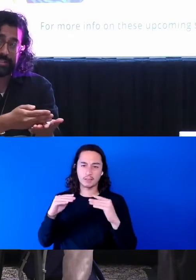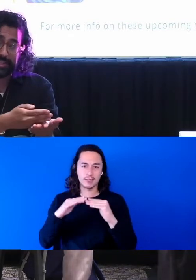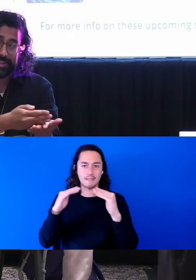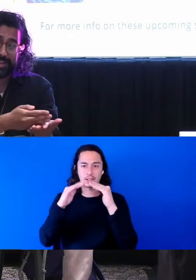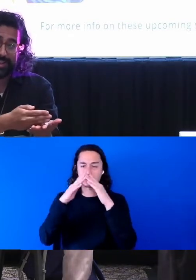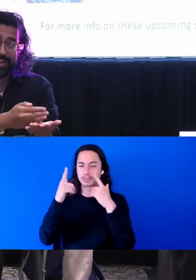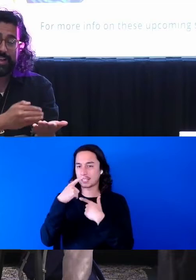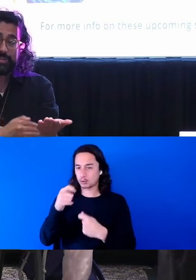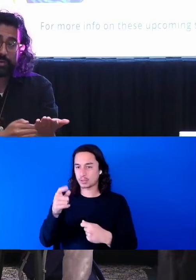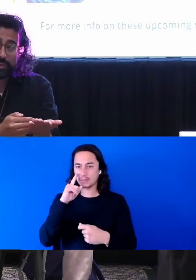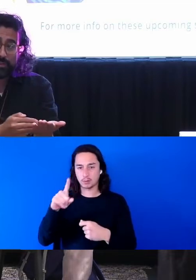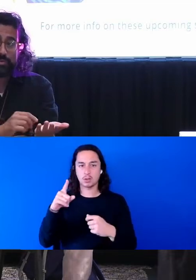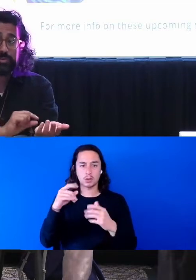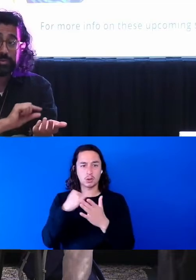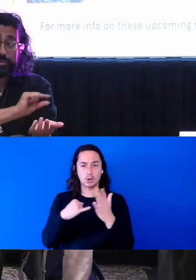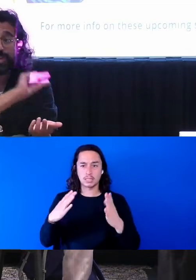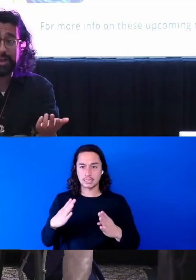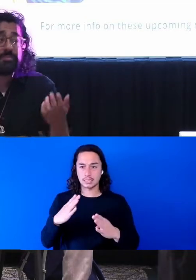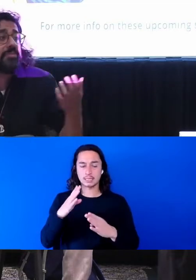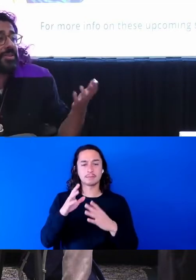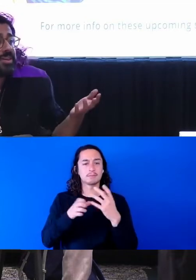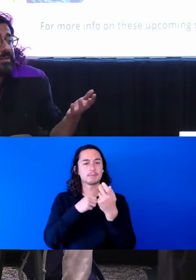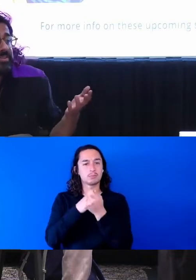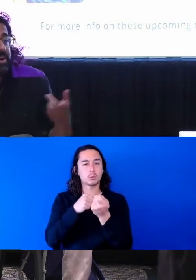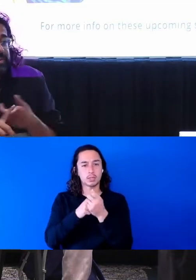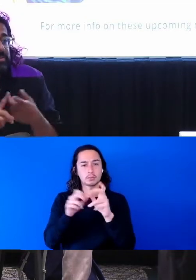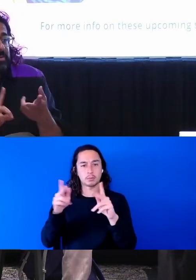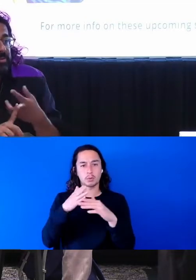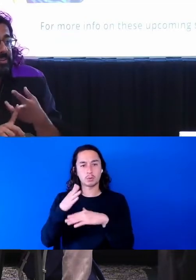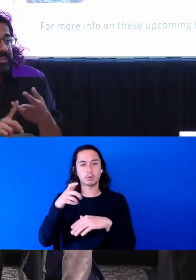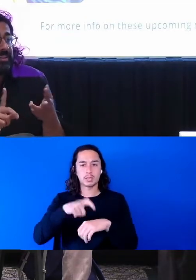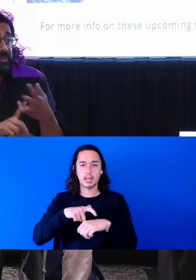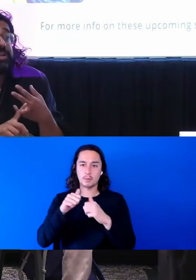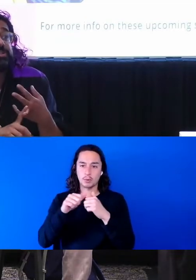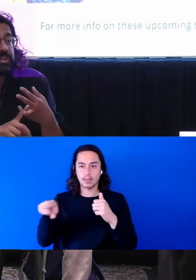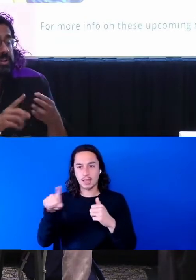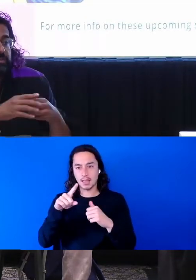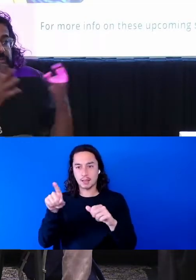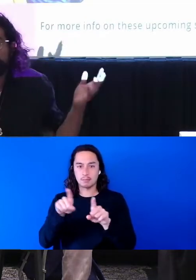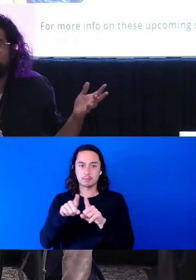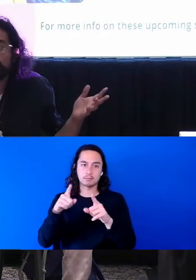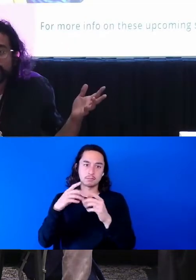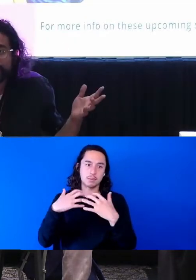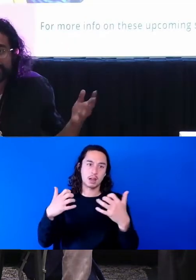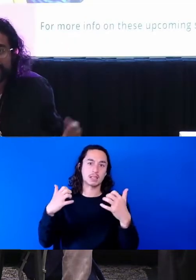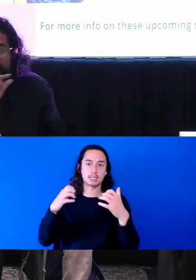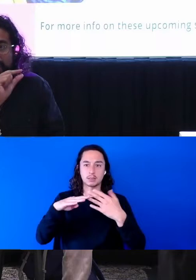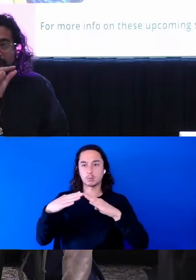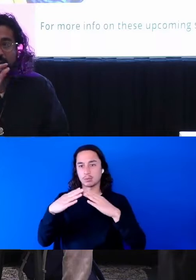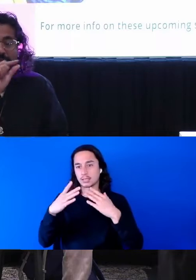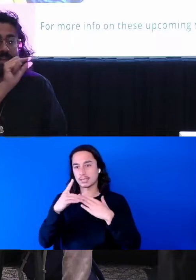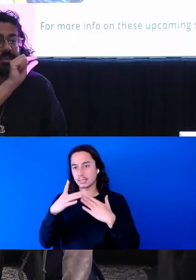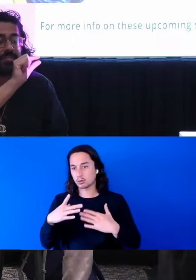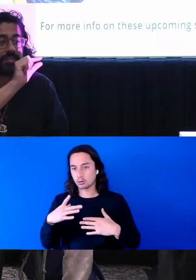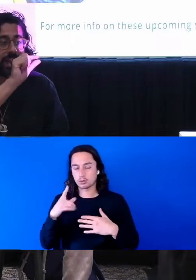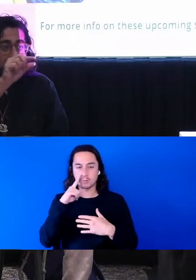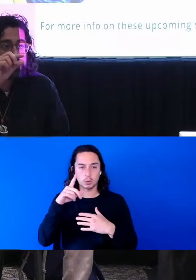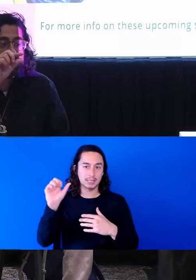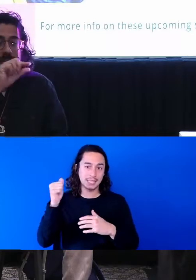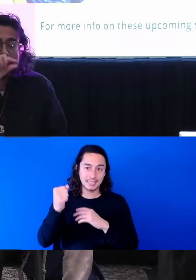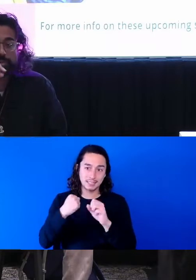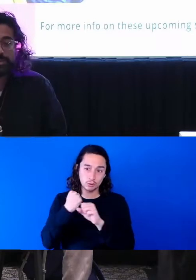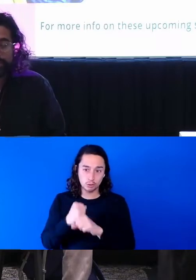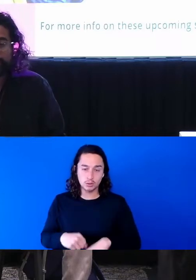at KST, and supporting folks through time I've been with them as an audience member, community leader, renter for 12 years. And then